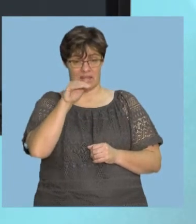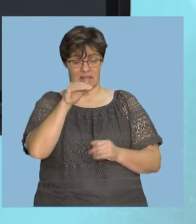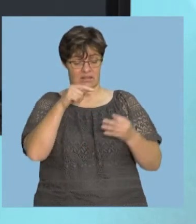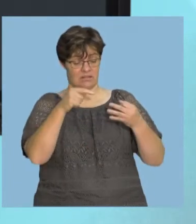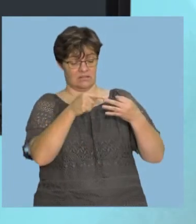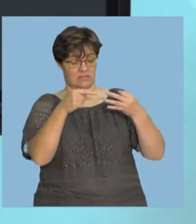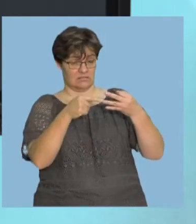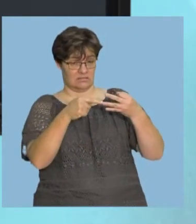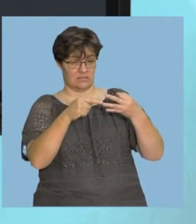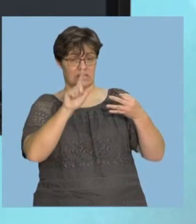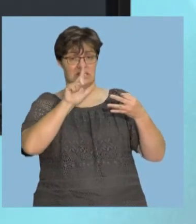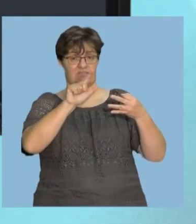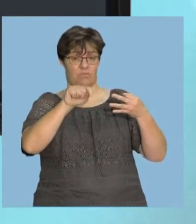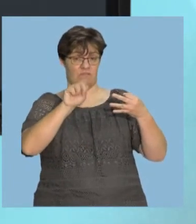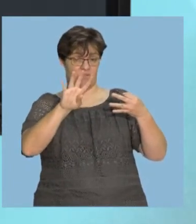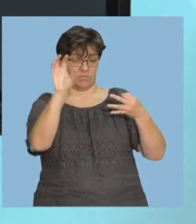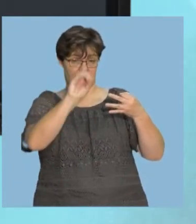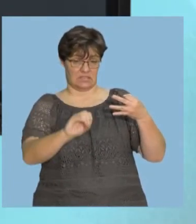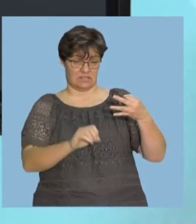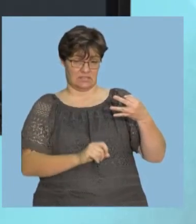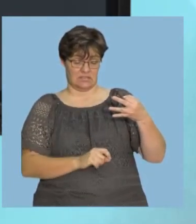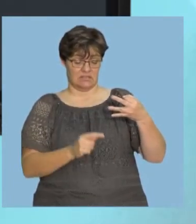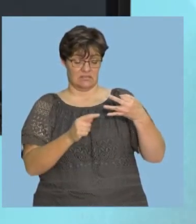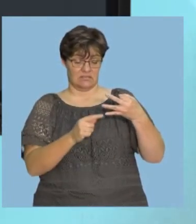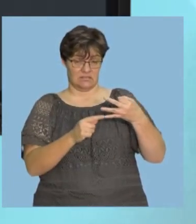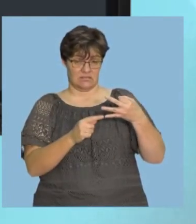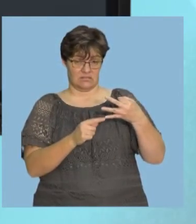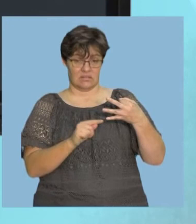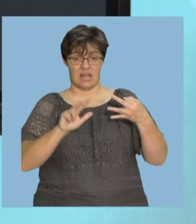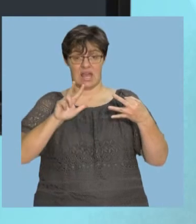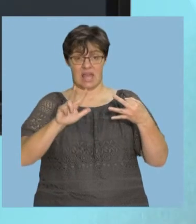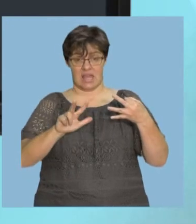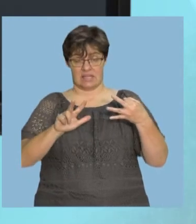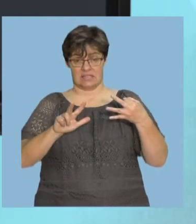two banks give us 7.4%, and Bank C gave us